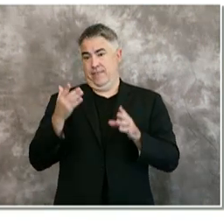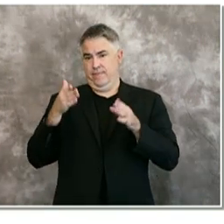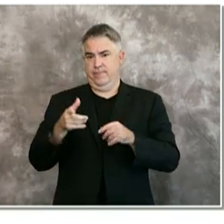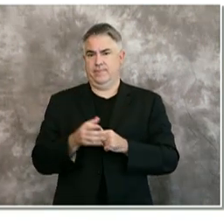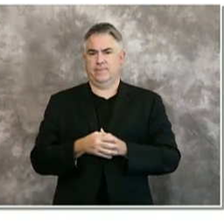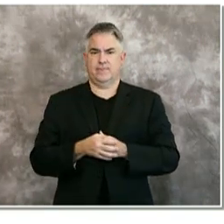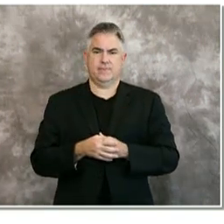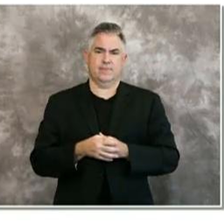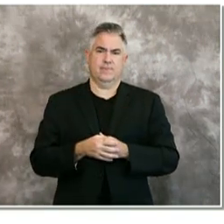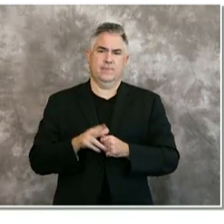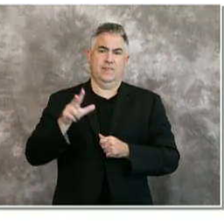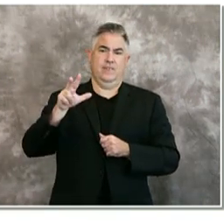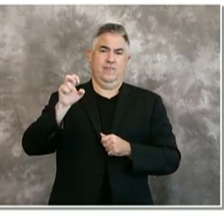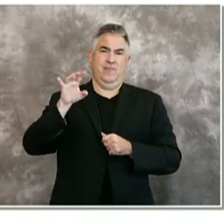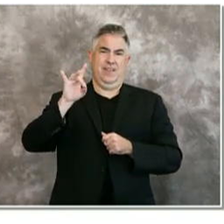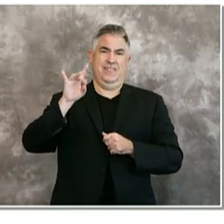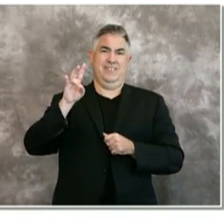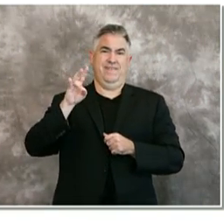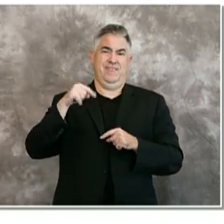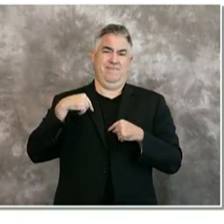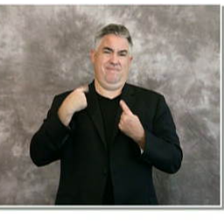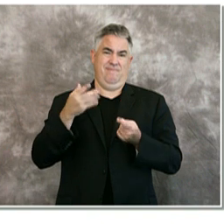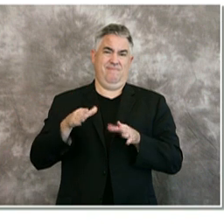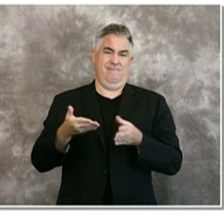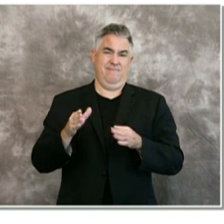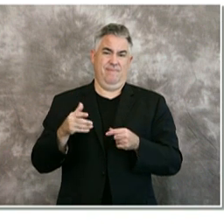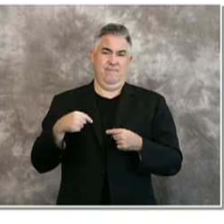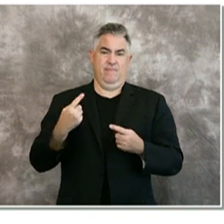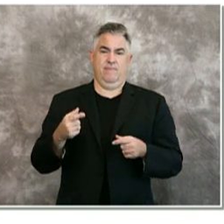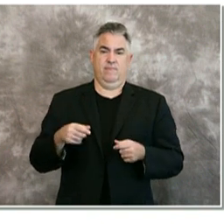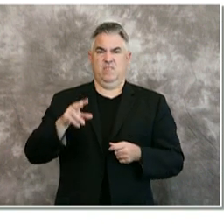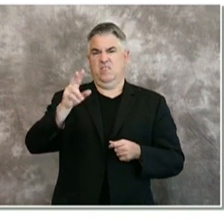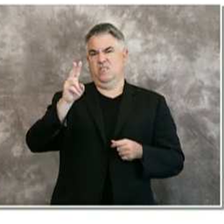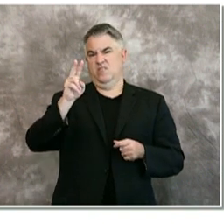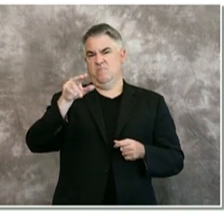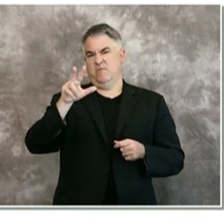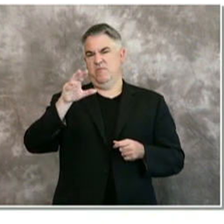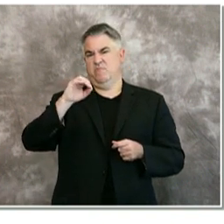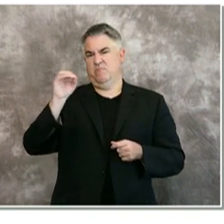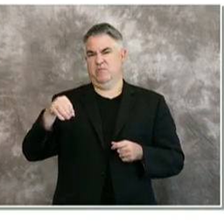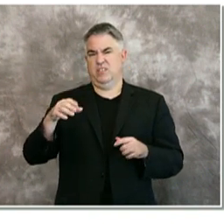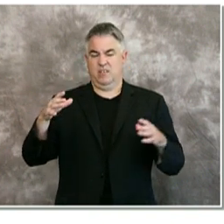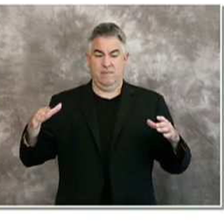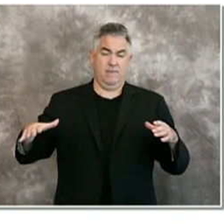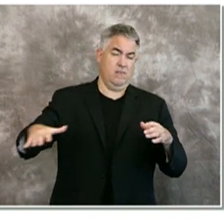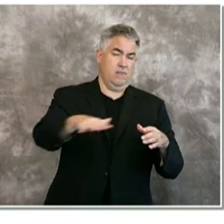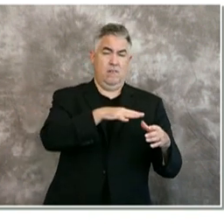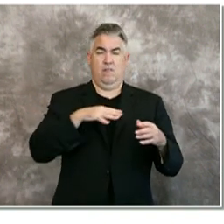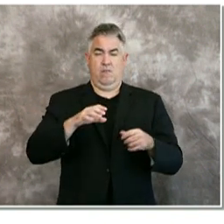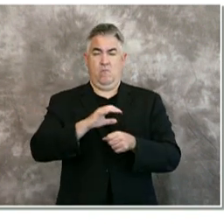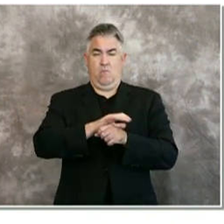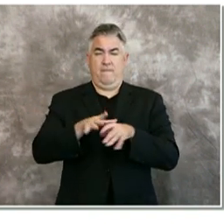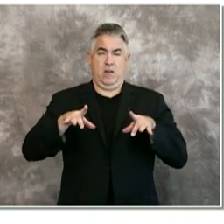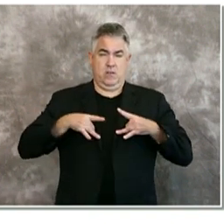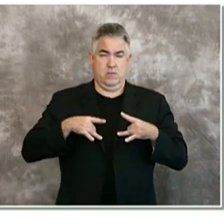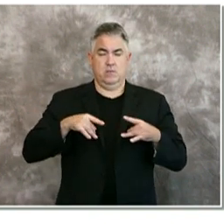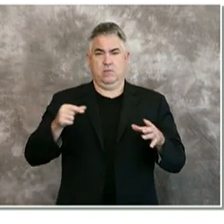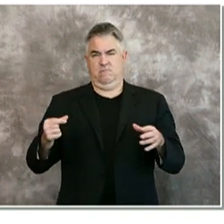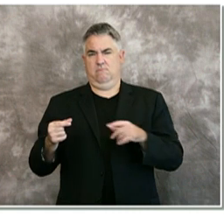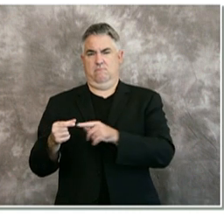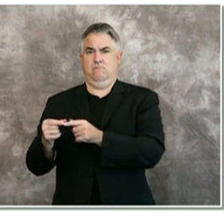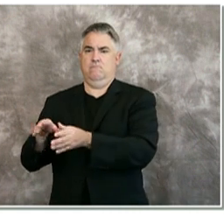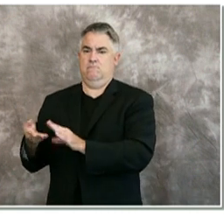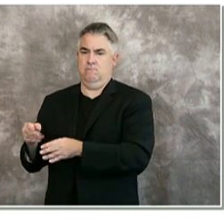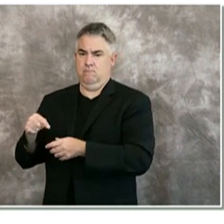stated, 387 total deaths, which represent 2.3% of the total number of cases, which is decreased